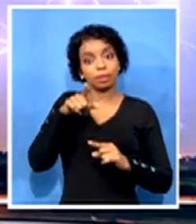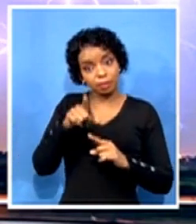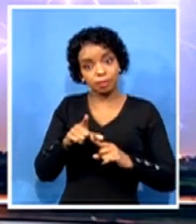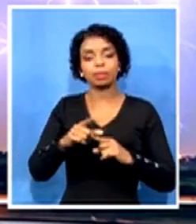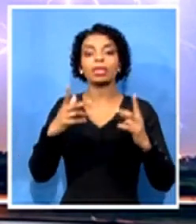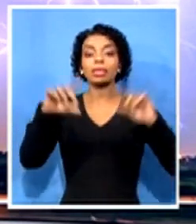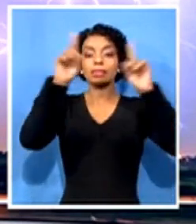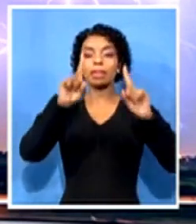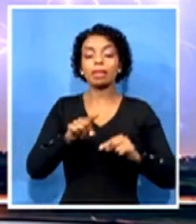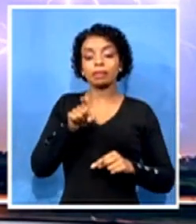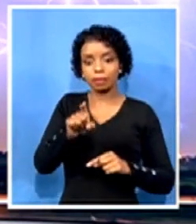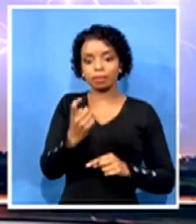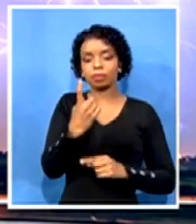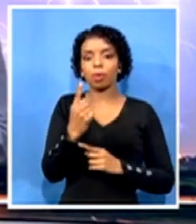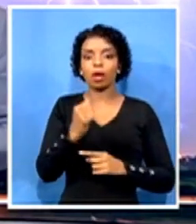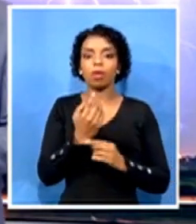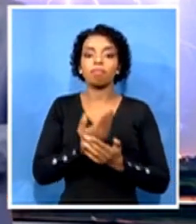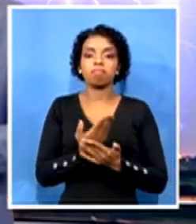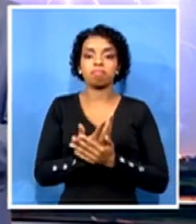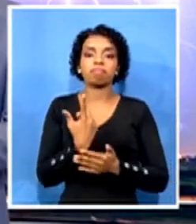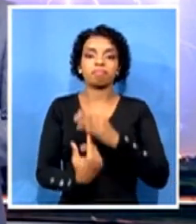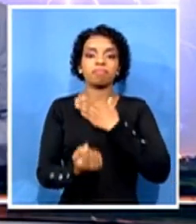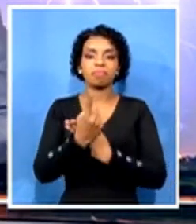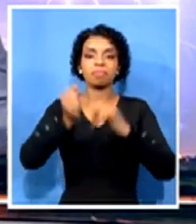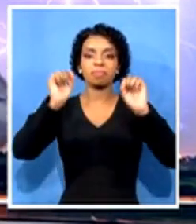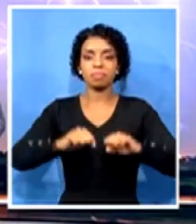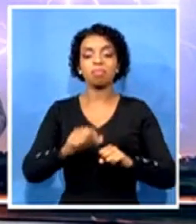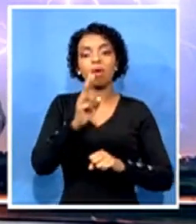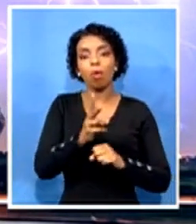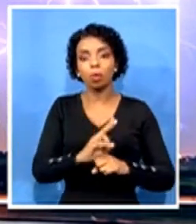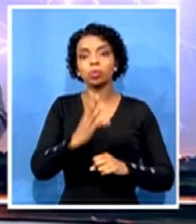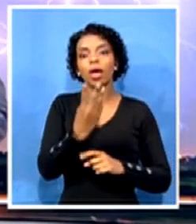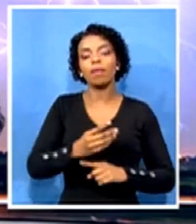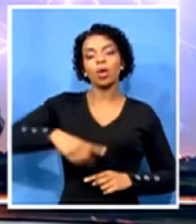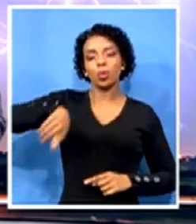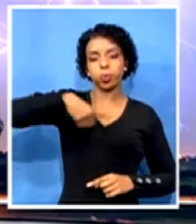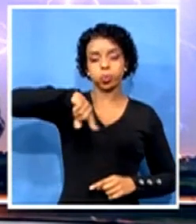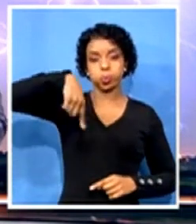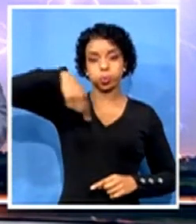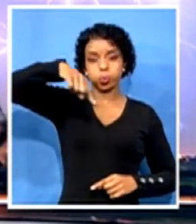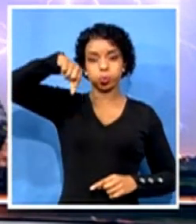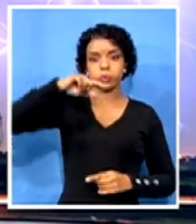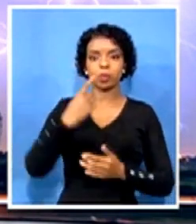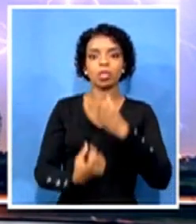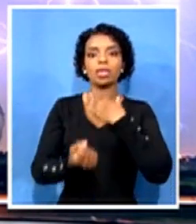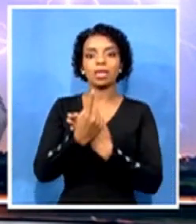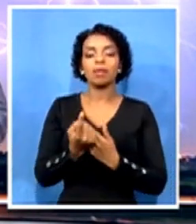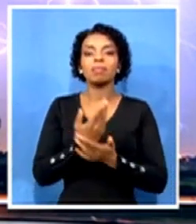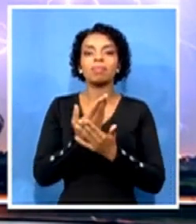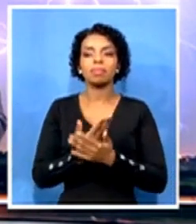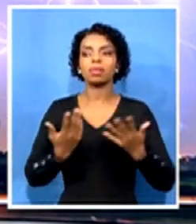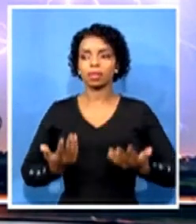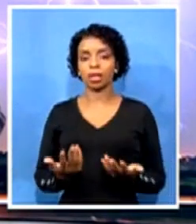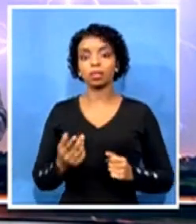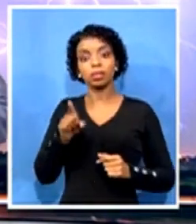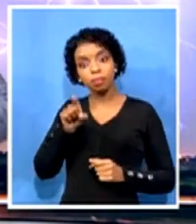also talking of tornadoes, and we are seeing a whole lot of rainfall that can fall in those areas. Flash flooding is